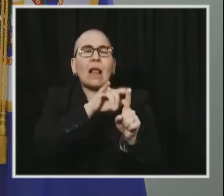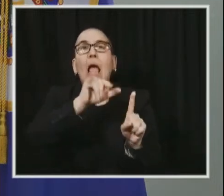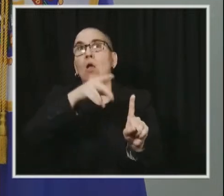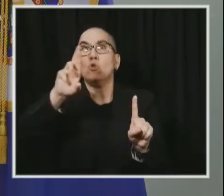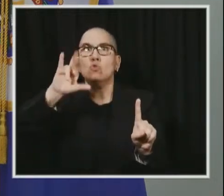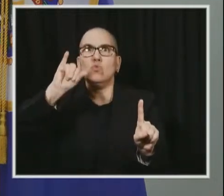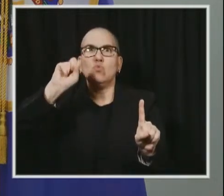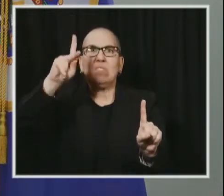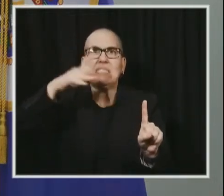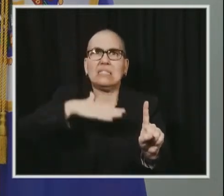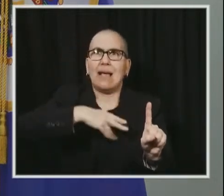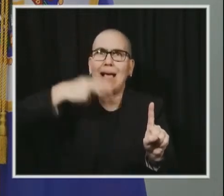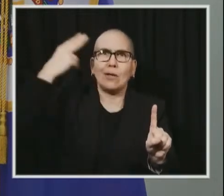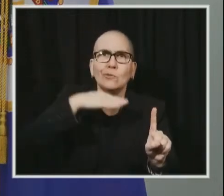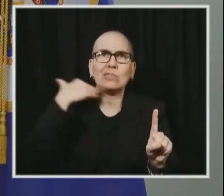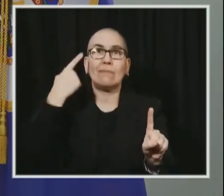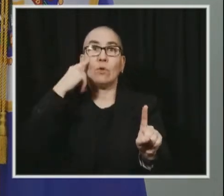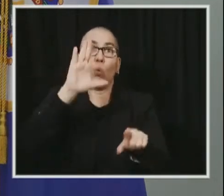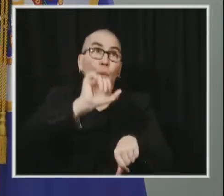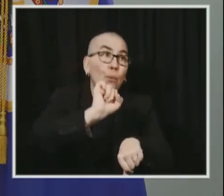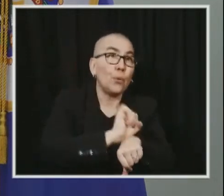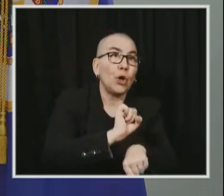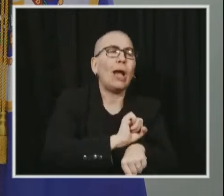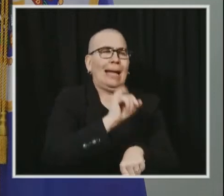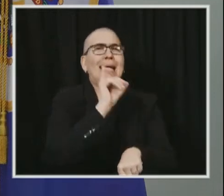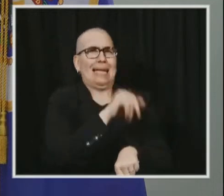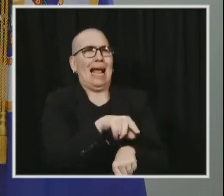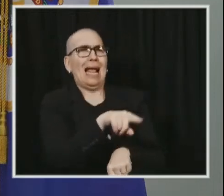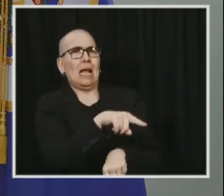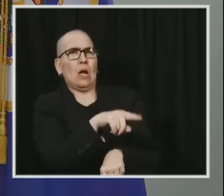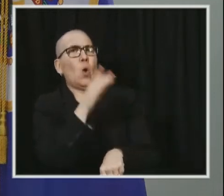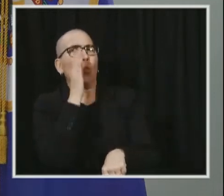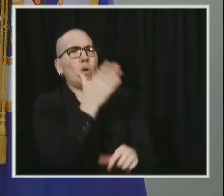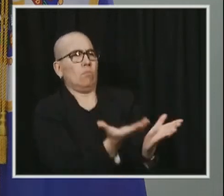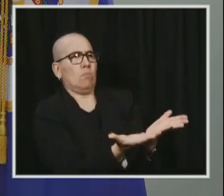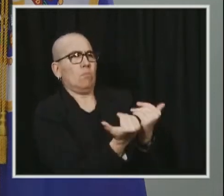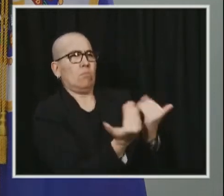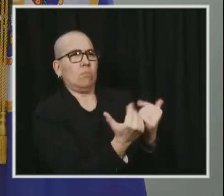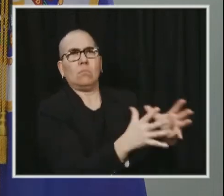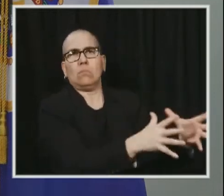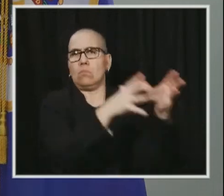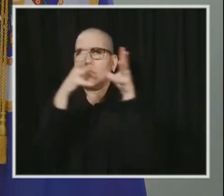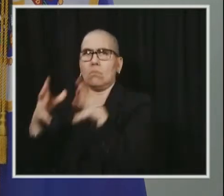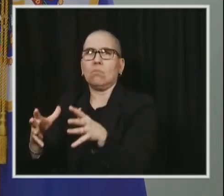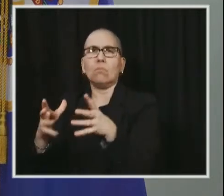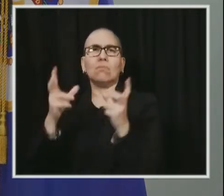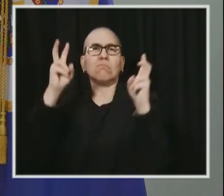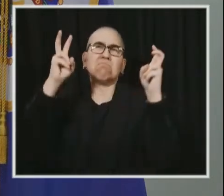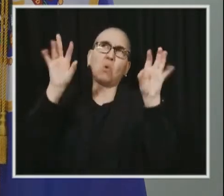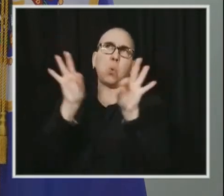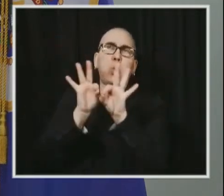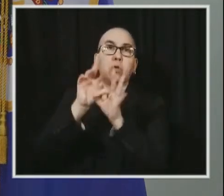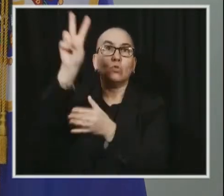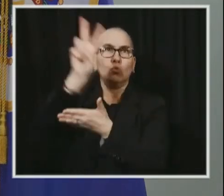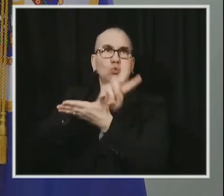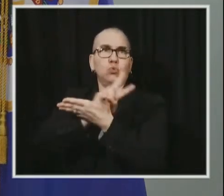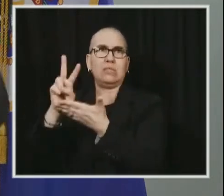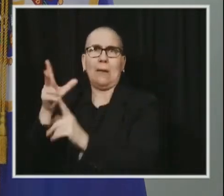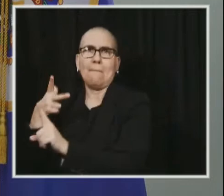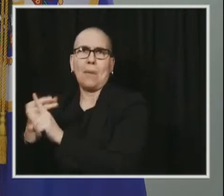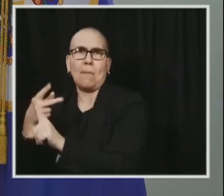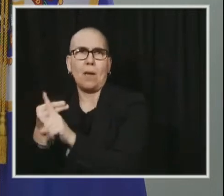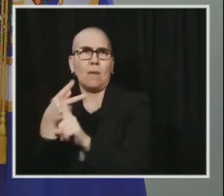that they do that we will move through potentially within 2 weeks and then move to the next one. And so it's just